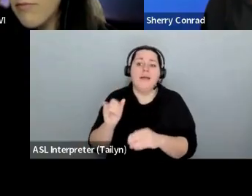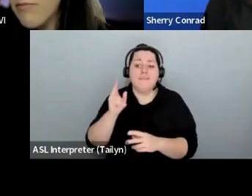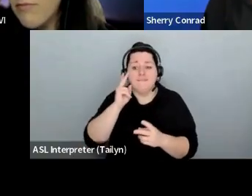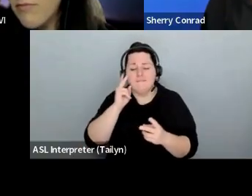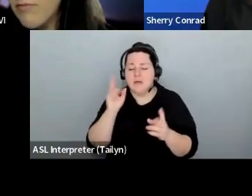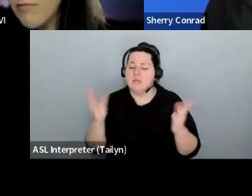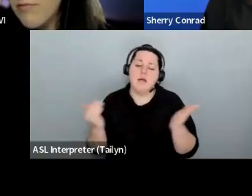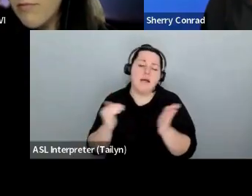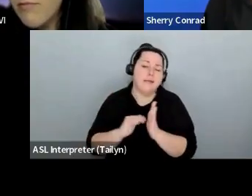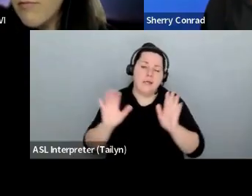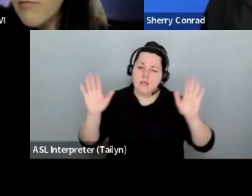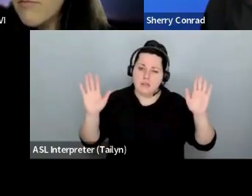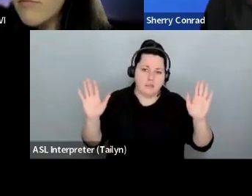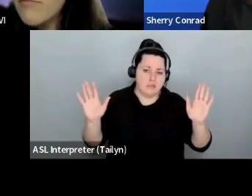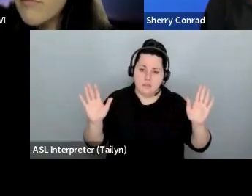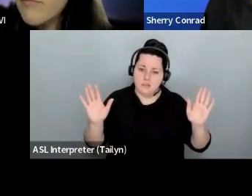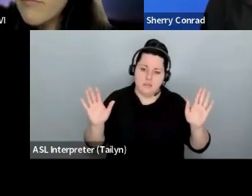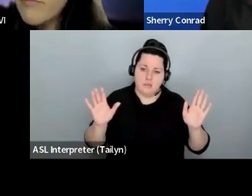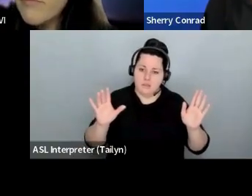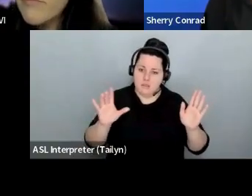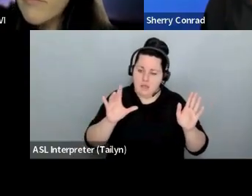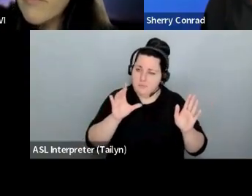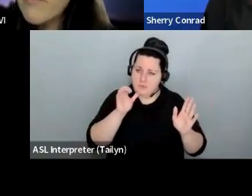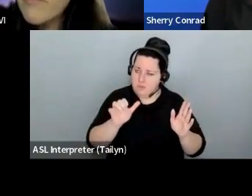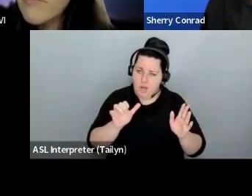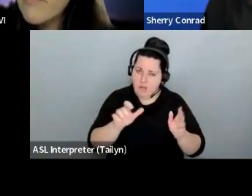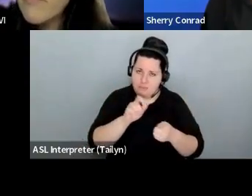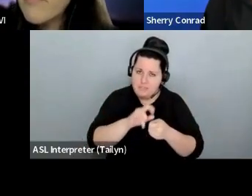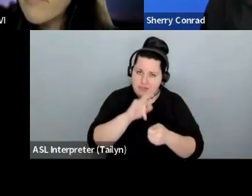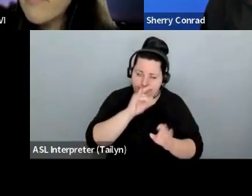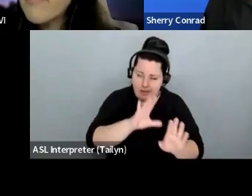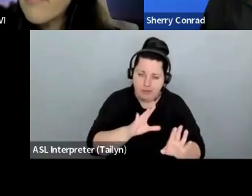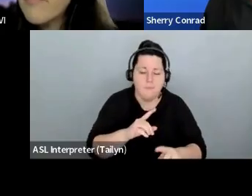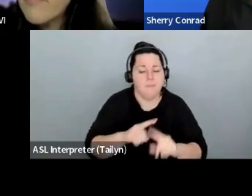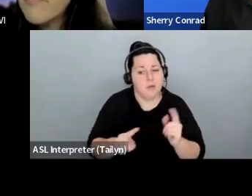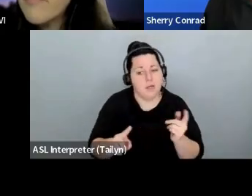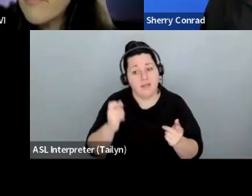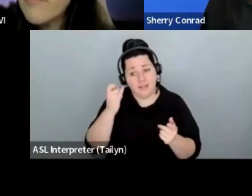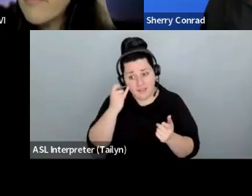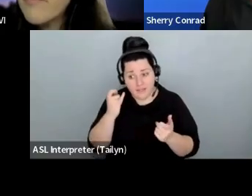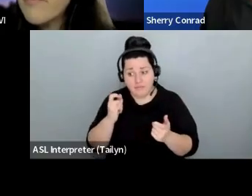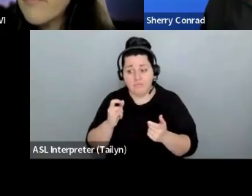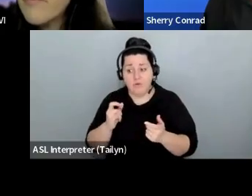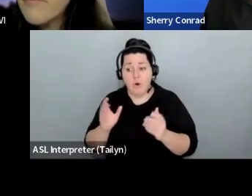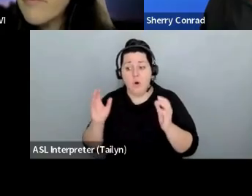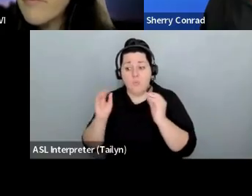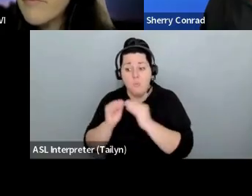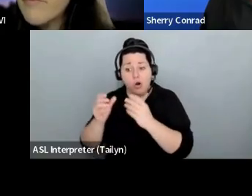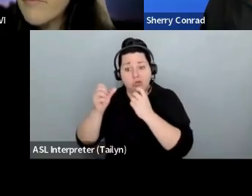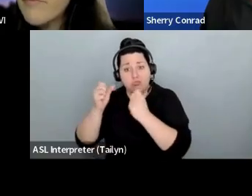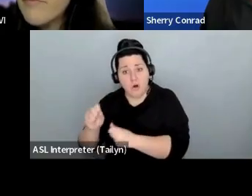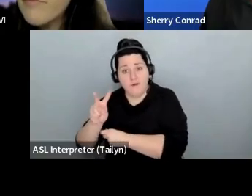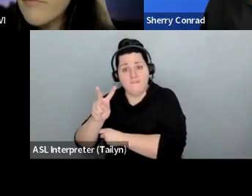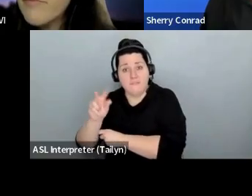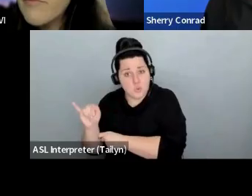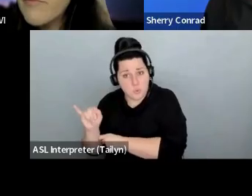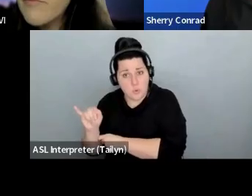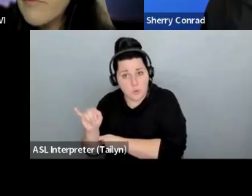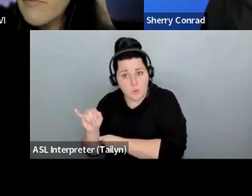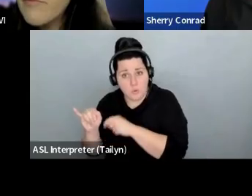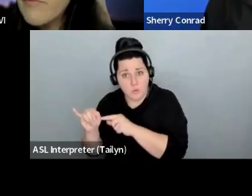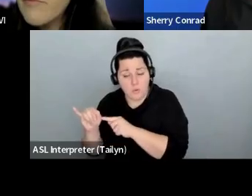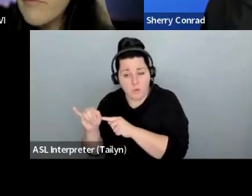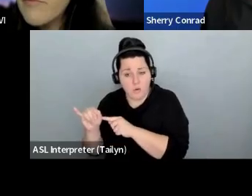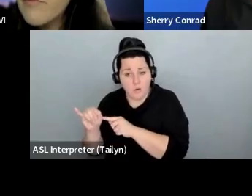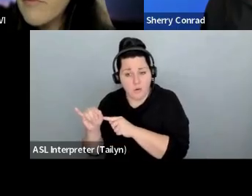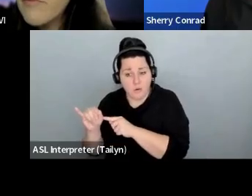and I'm not talking about a specific kid, but if it's more manifesting as a visual disability but they